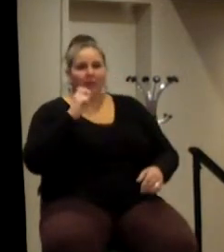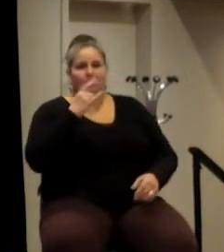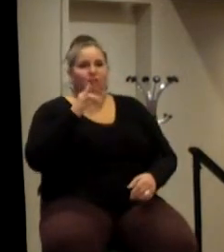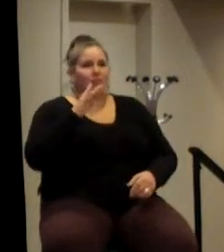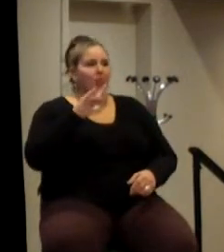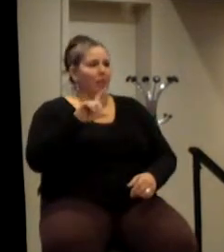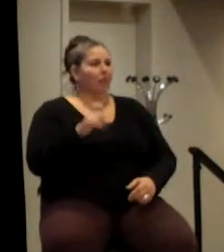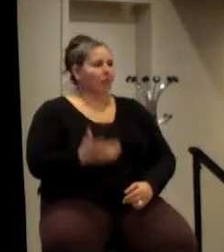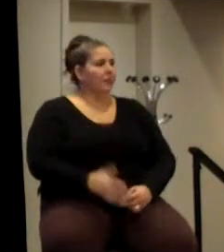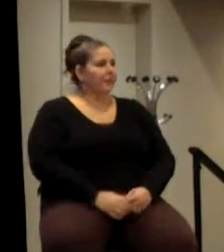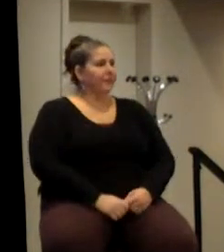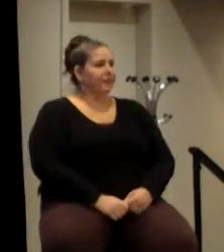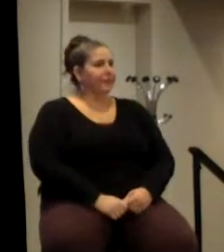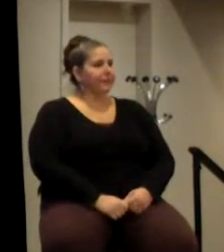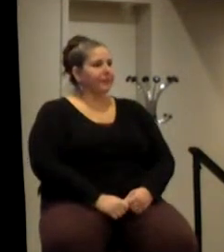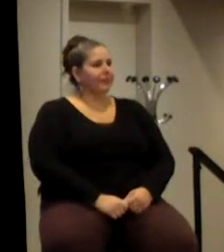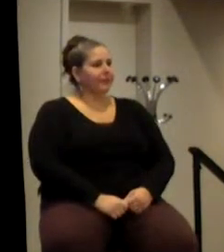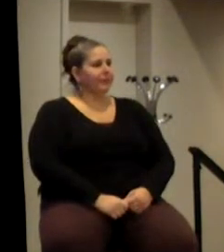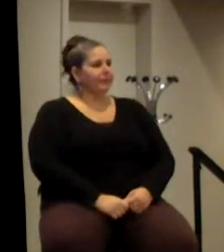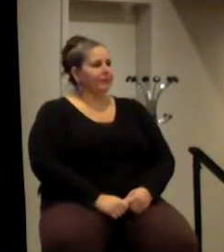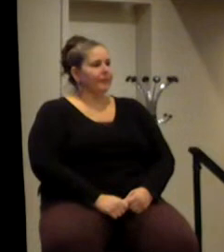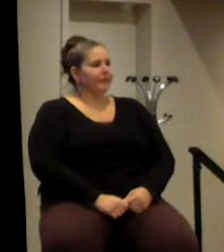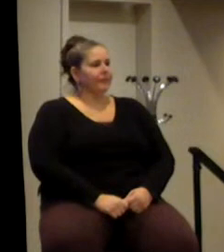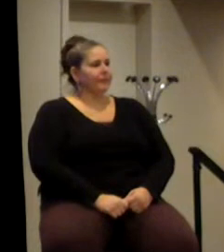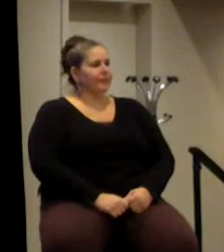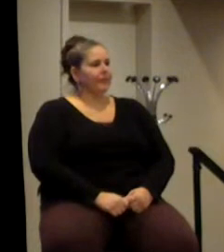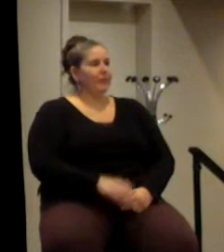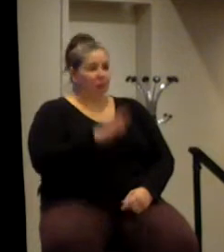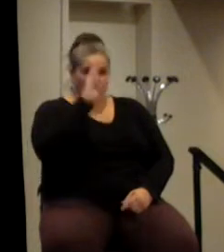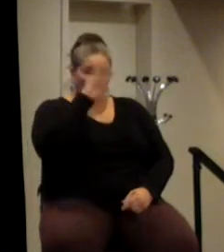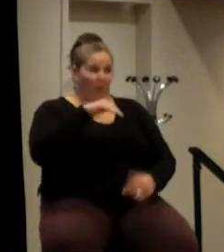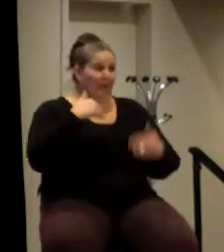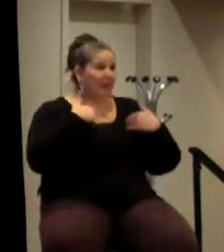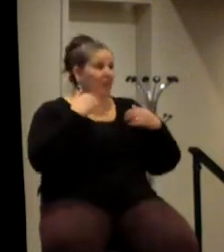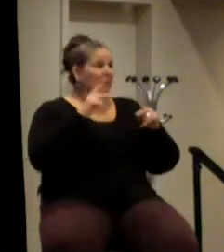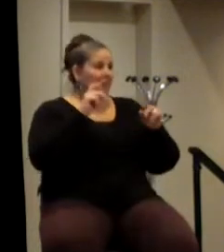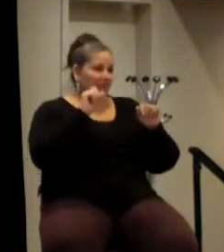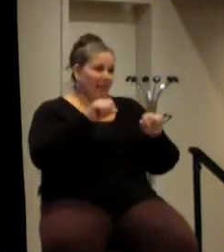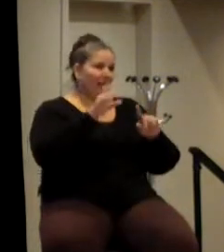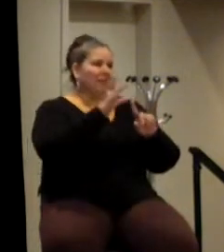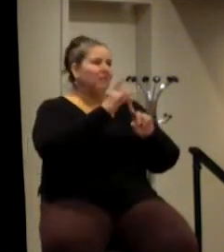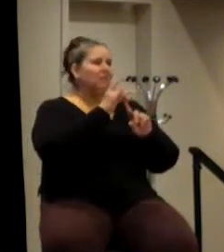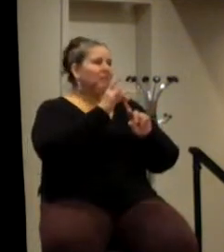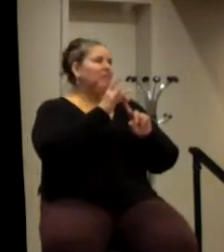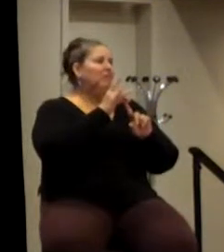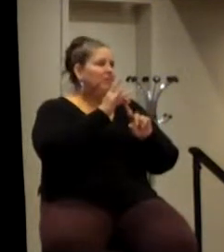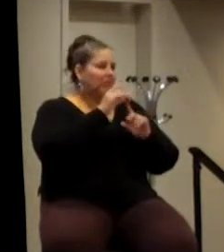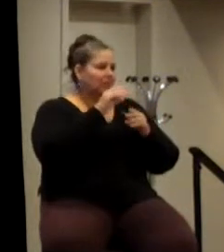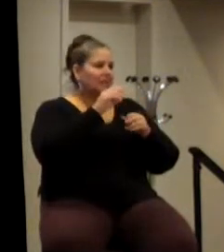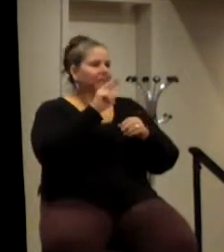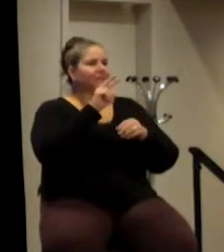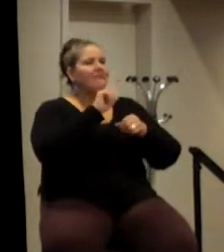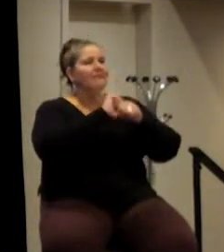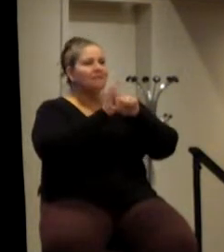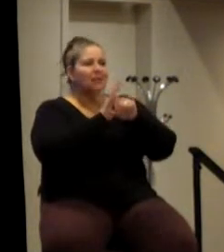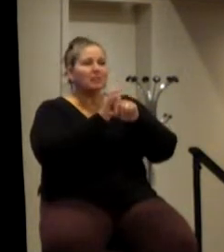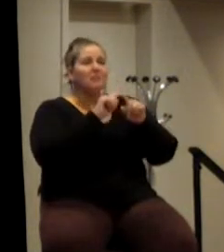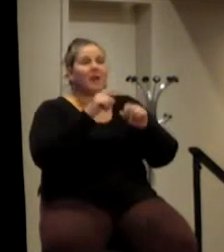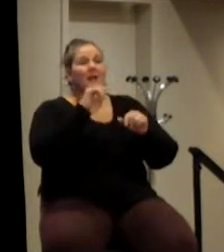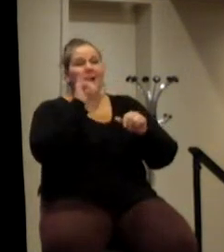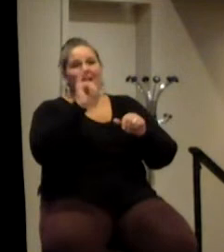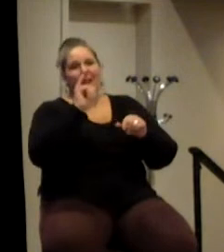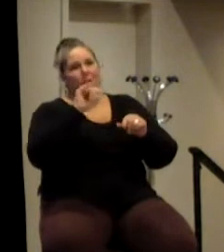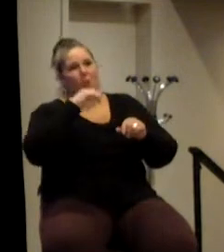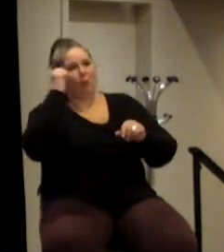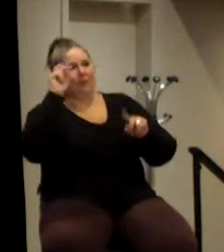virus, but they have better outcomes with this virus than those who are not as young. Yep. Speaking of higher education,